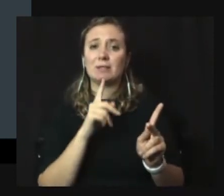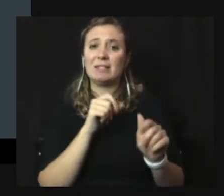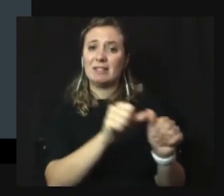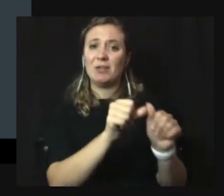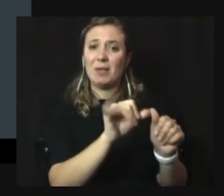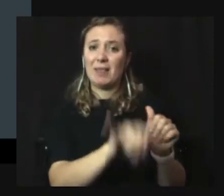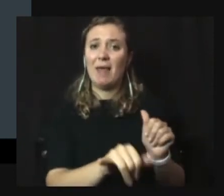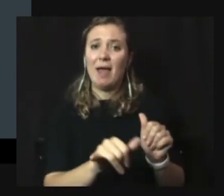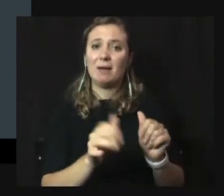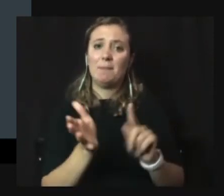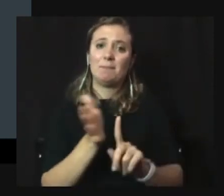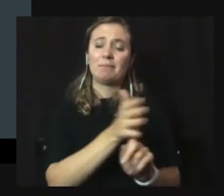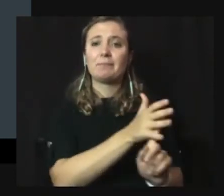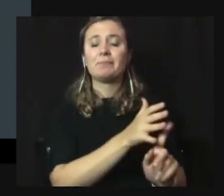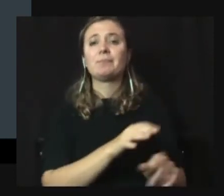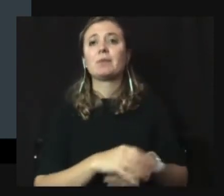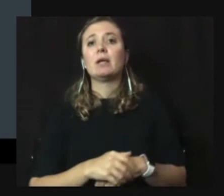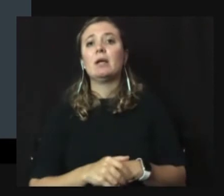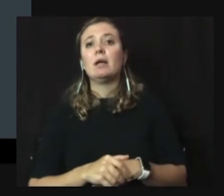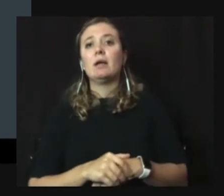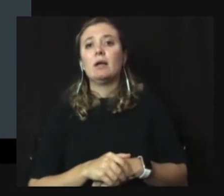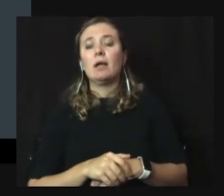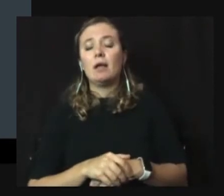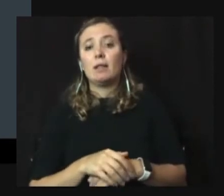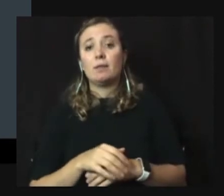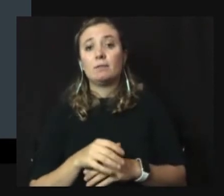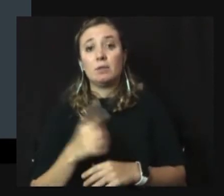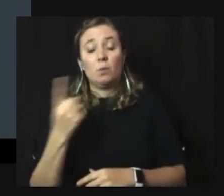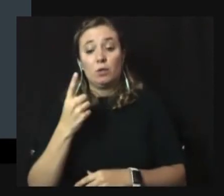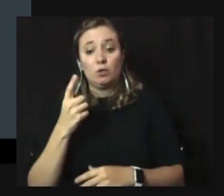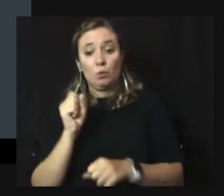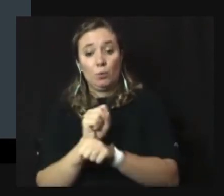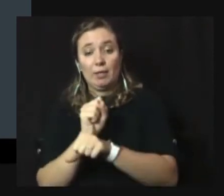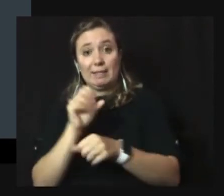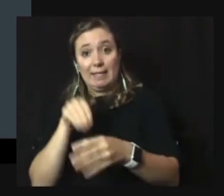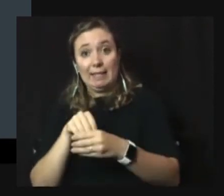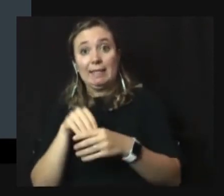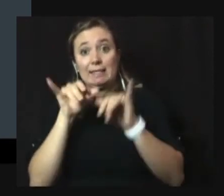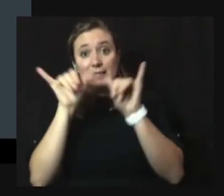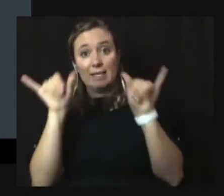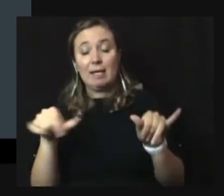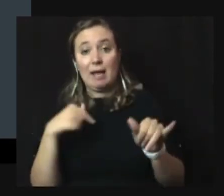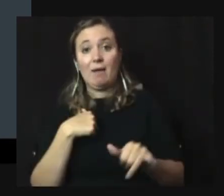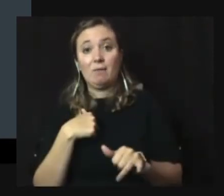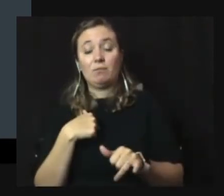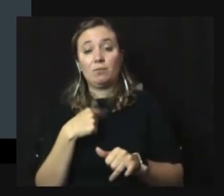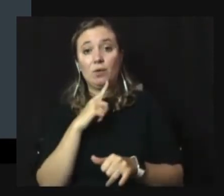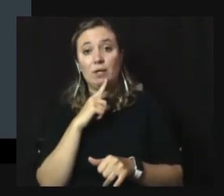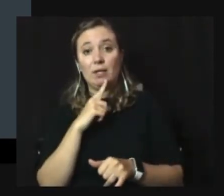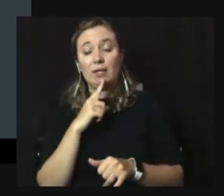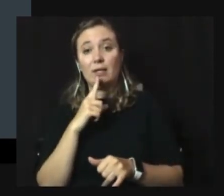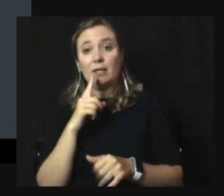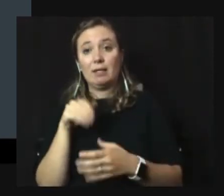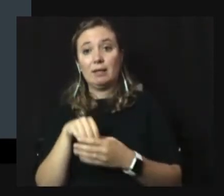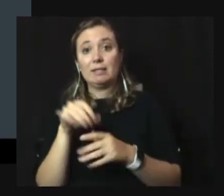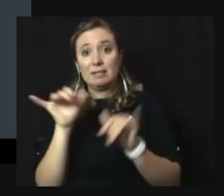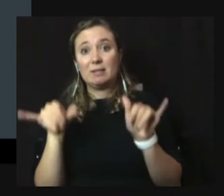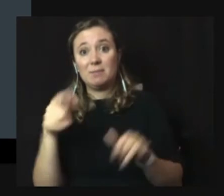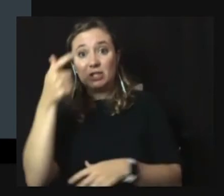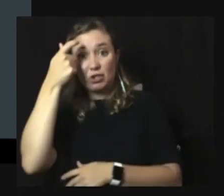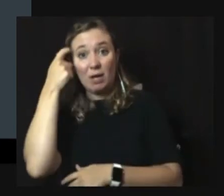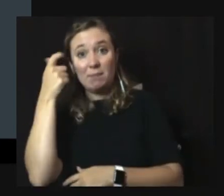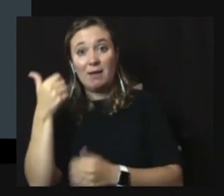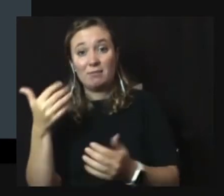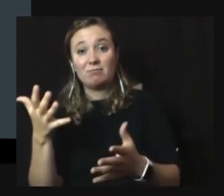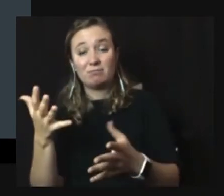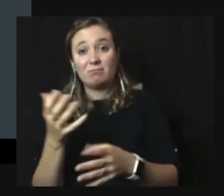is, as somebody who has worked within the system, I have been traumatized by the system, but it is work that